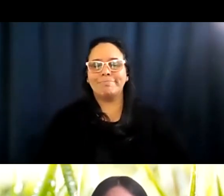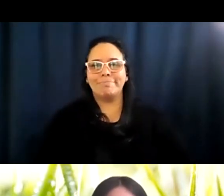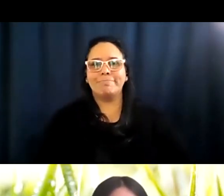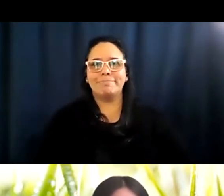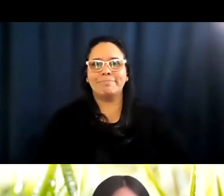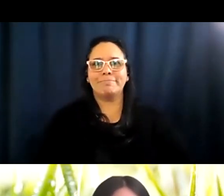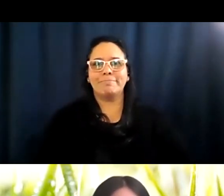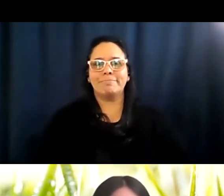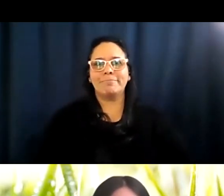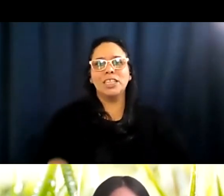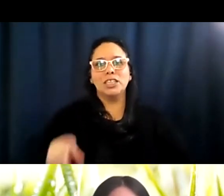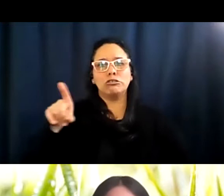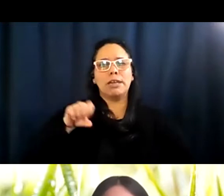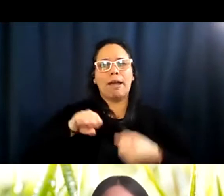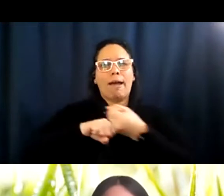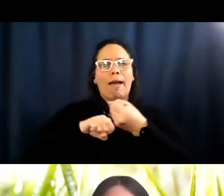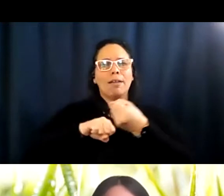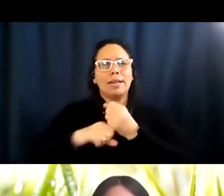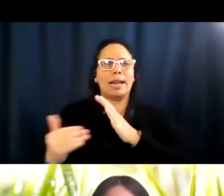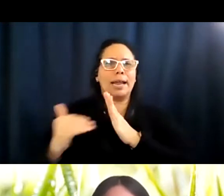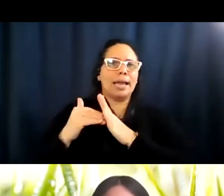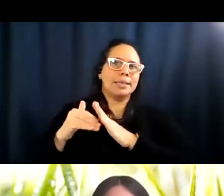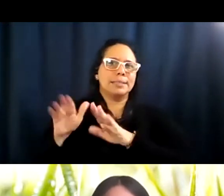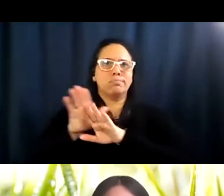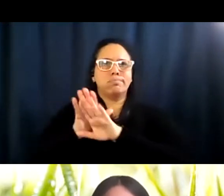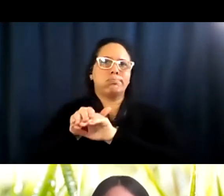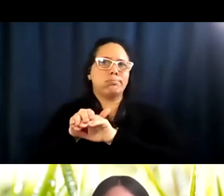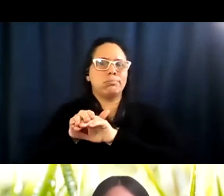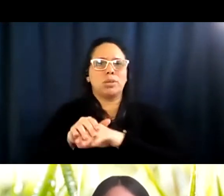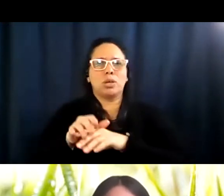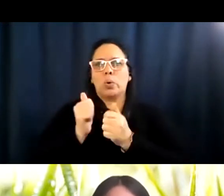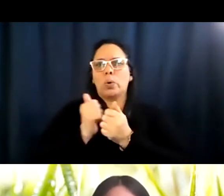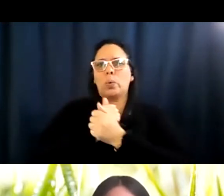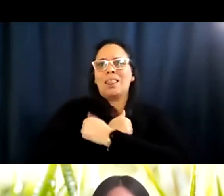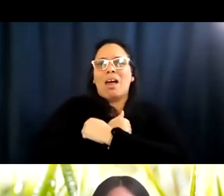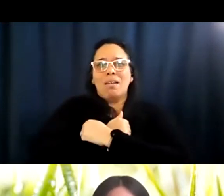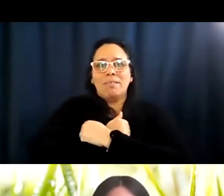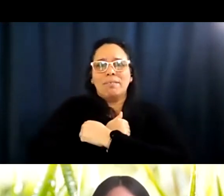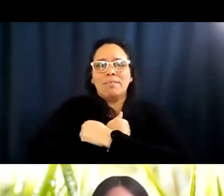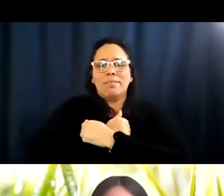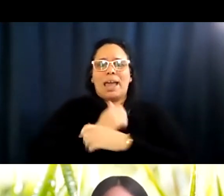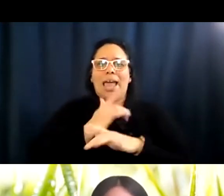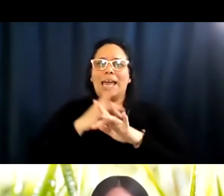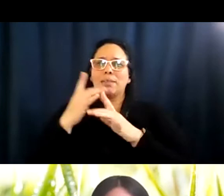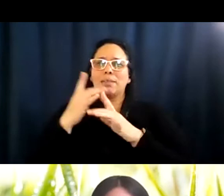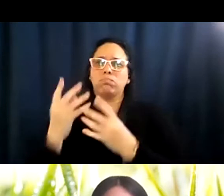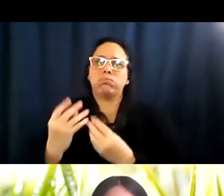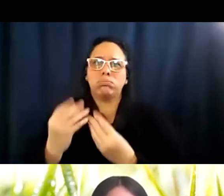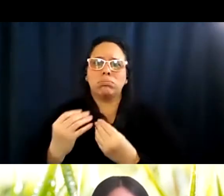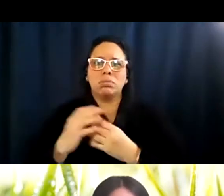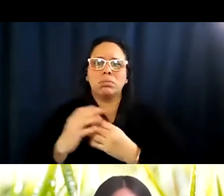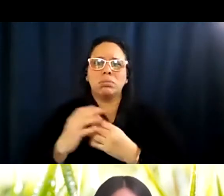She advocated against oppression and repression with love and empathy. Ms. Davis came to CSUF and tried to warn